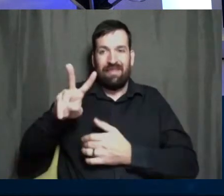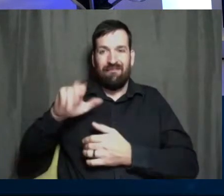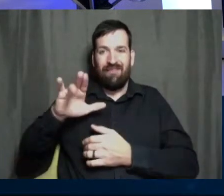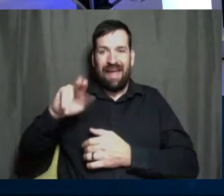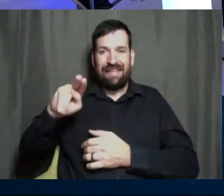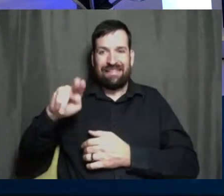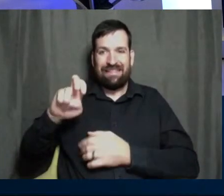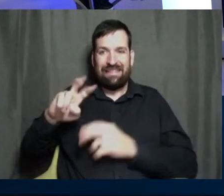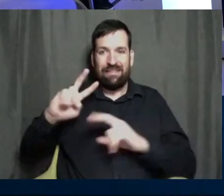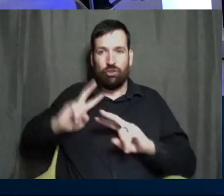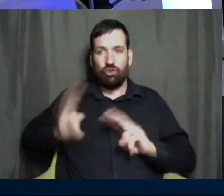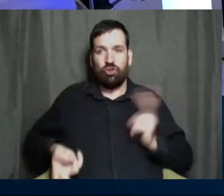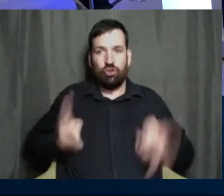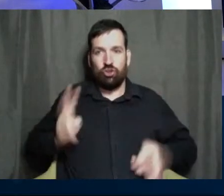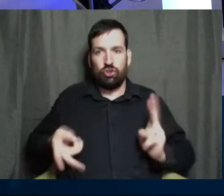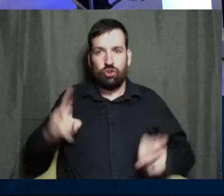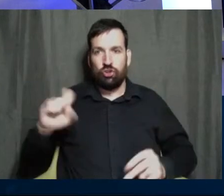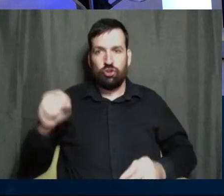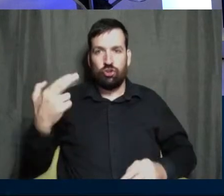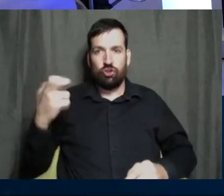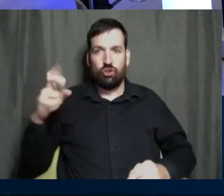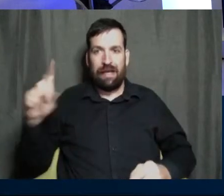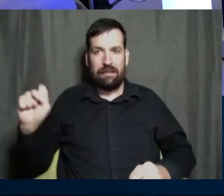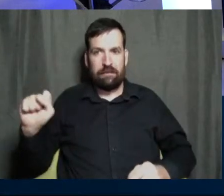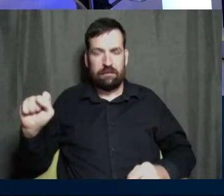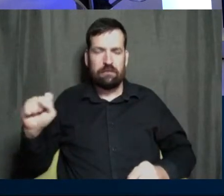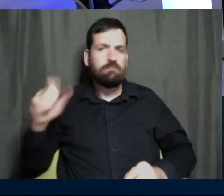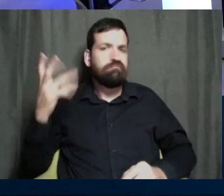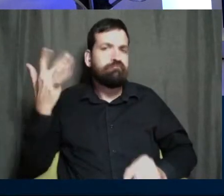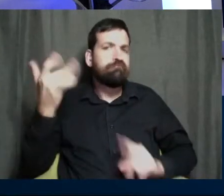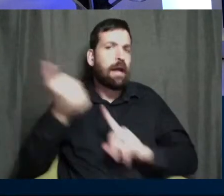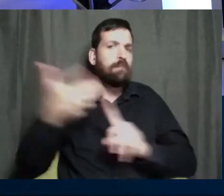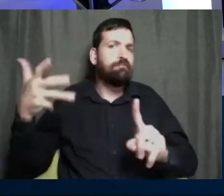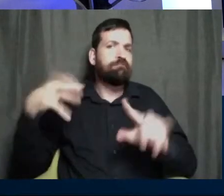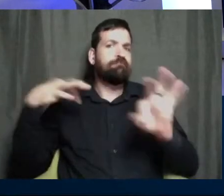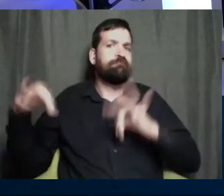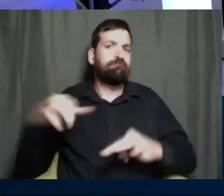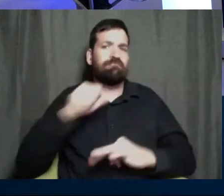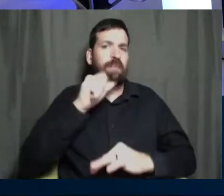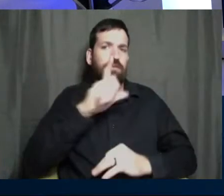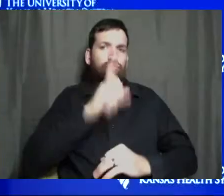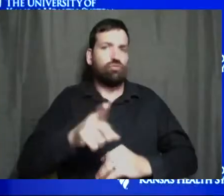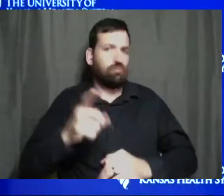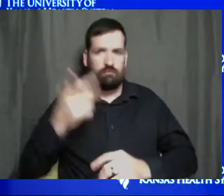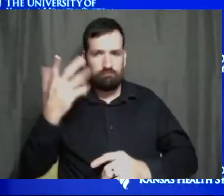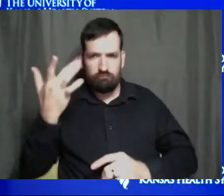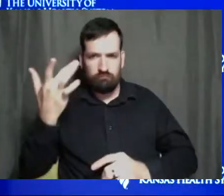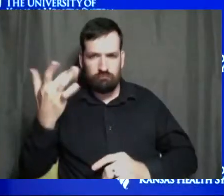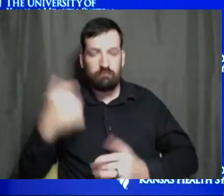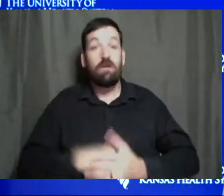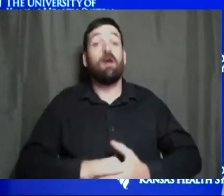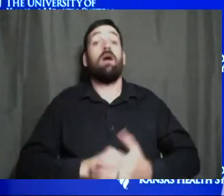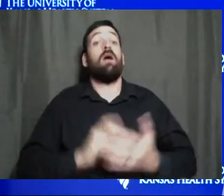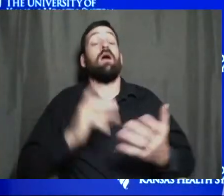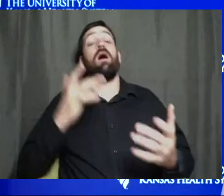articulate why this is not true, Dr. Hawkinson? What does that mean, vaccine shedding, first of all? Yeah, and unfortunately that was a